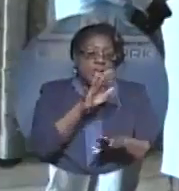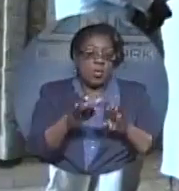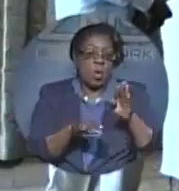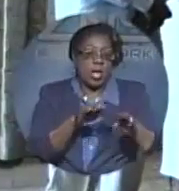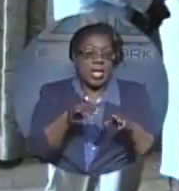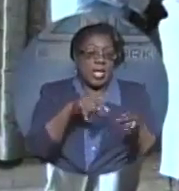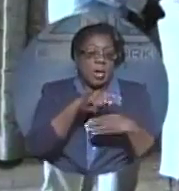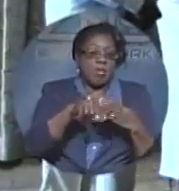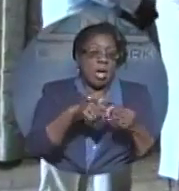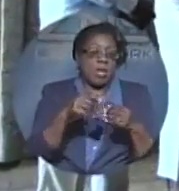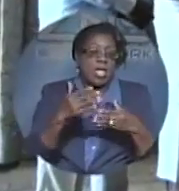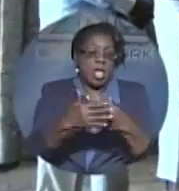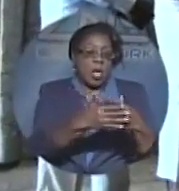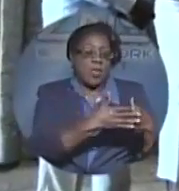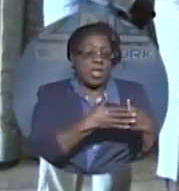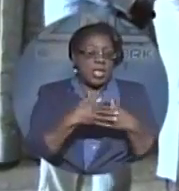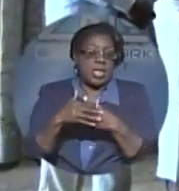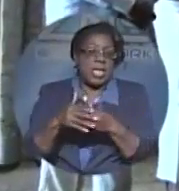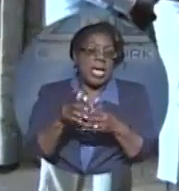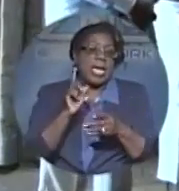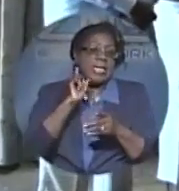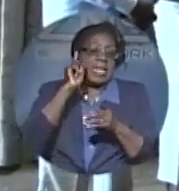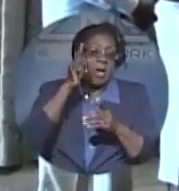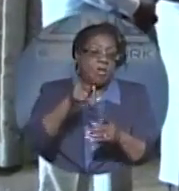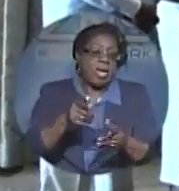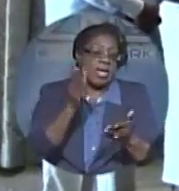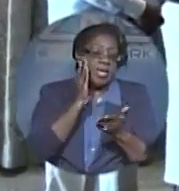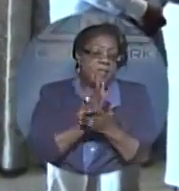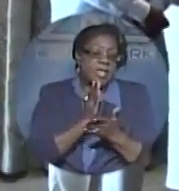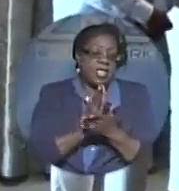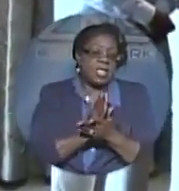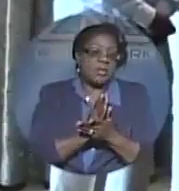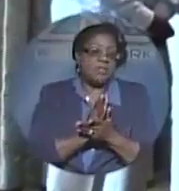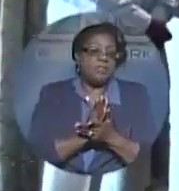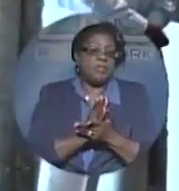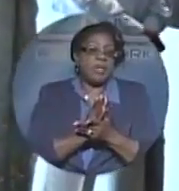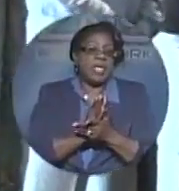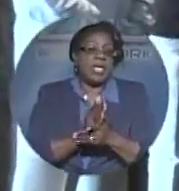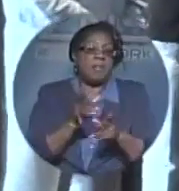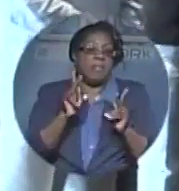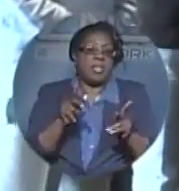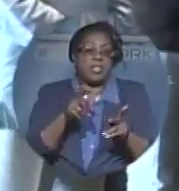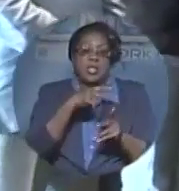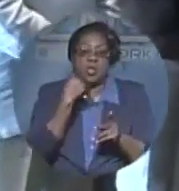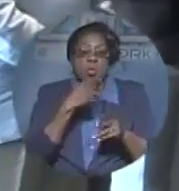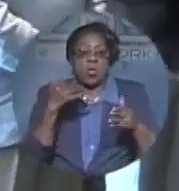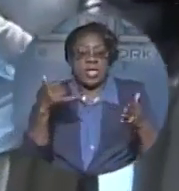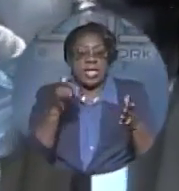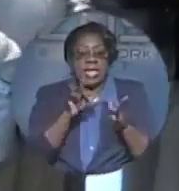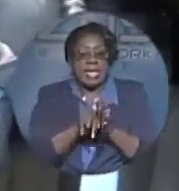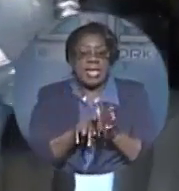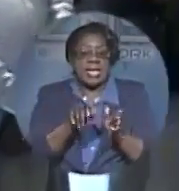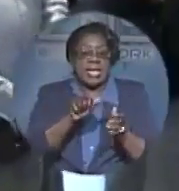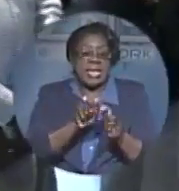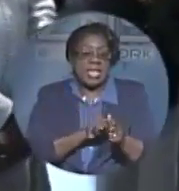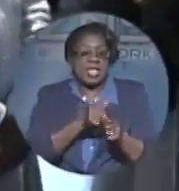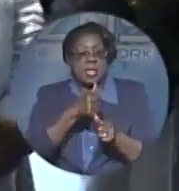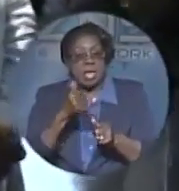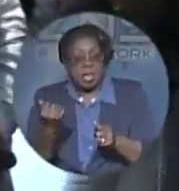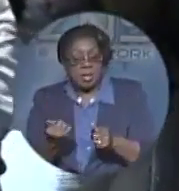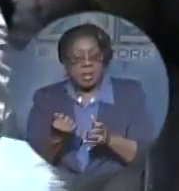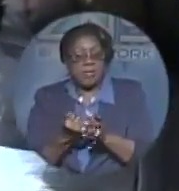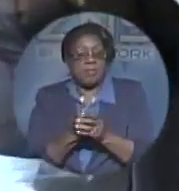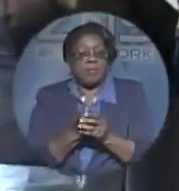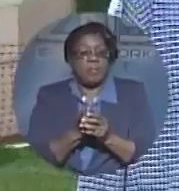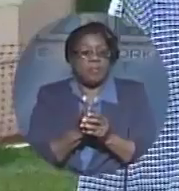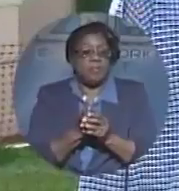and direct intervention in the cycle of revenge killings with new outreach workers trained in conflict